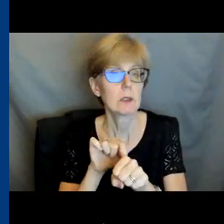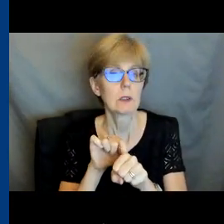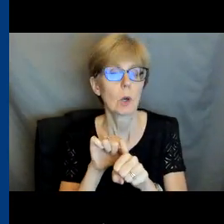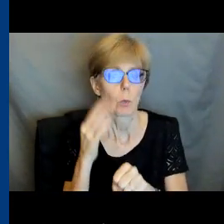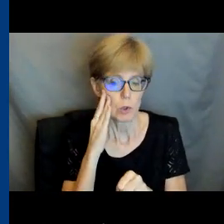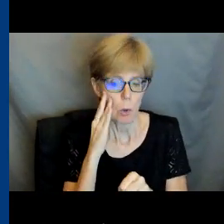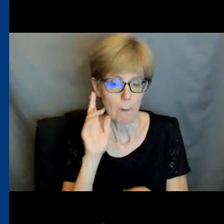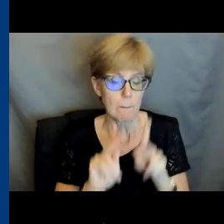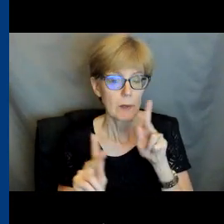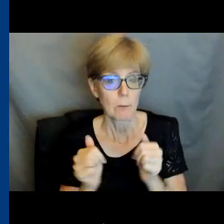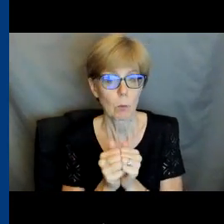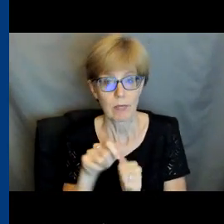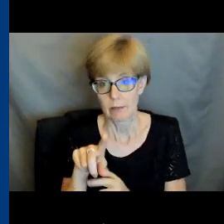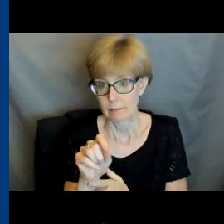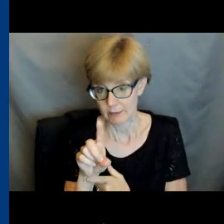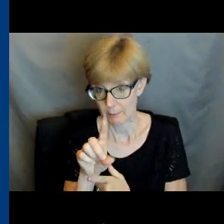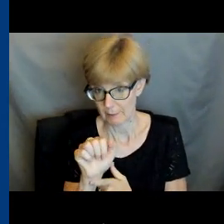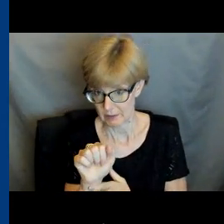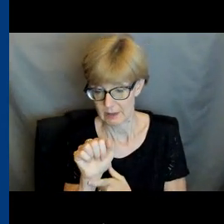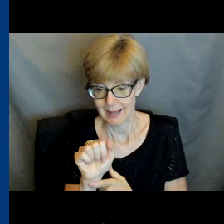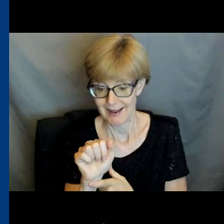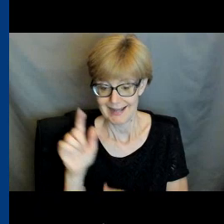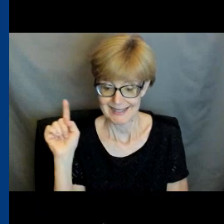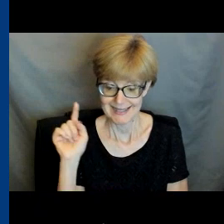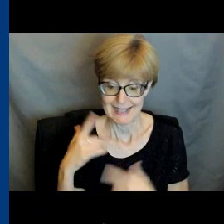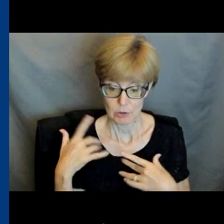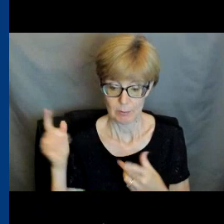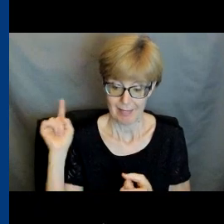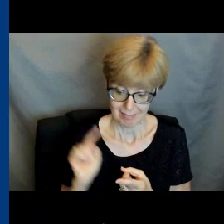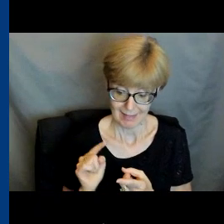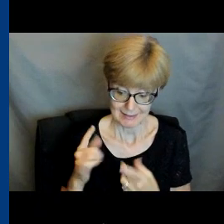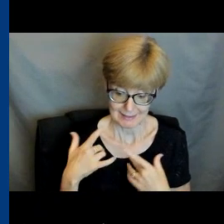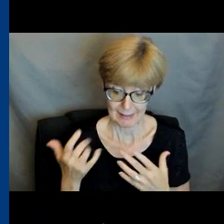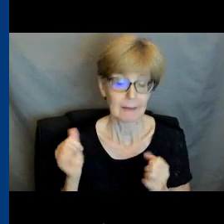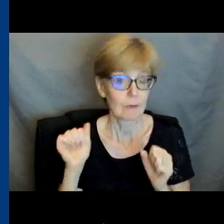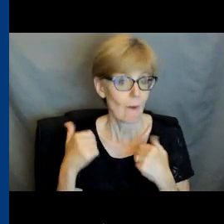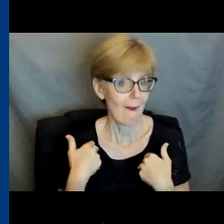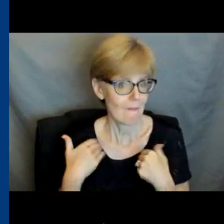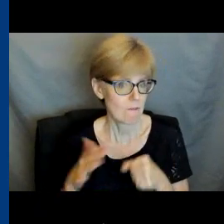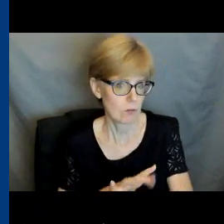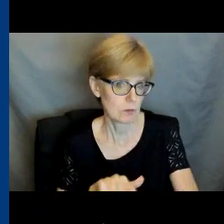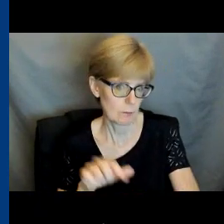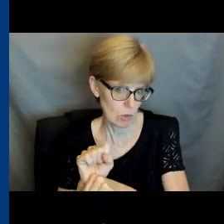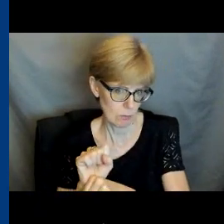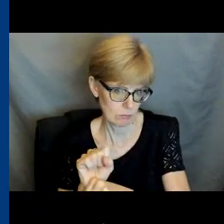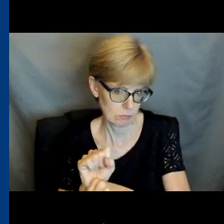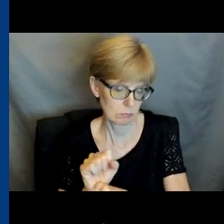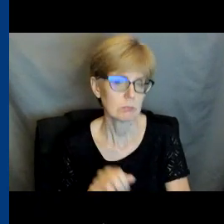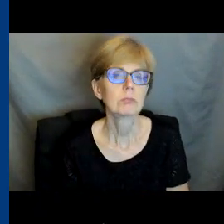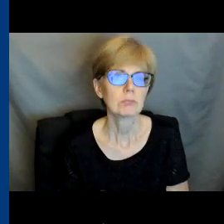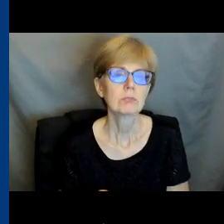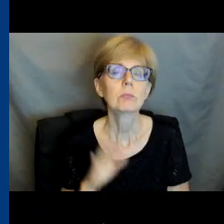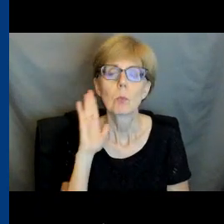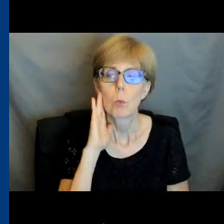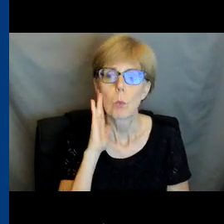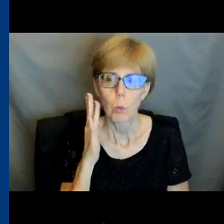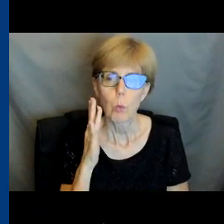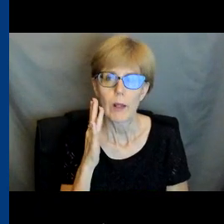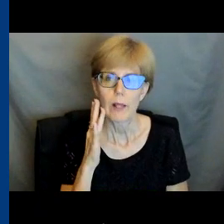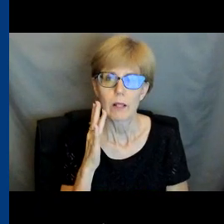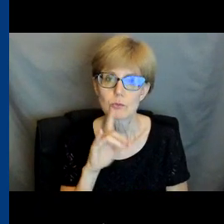with disabilities are less likely to have full-time employment. So this is a barrier that's going to